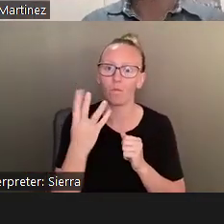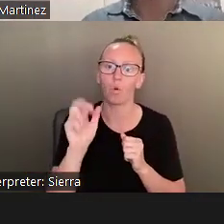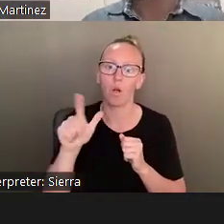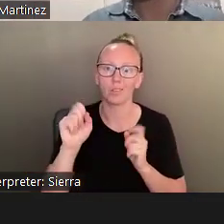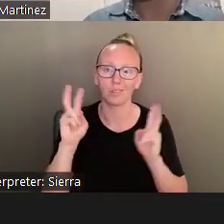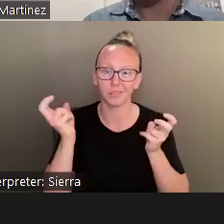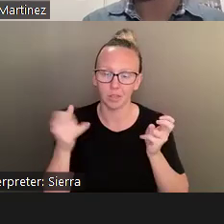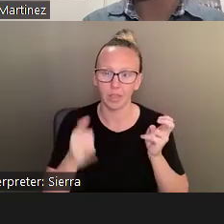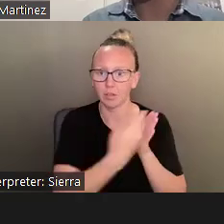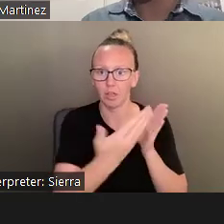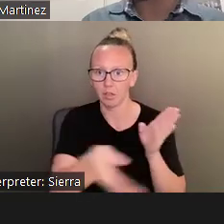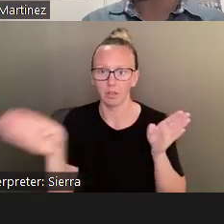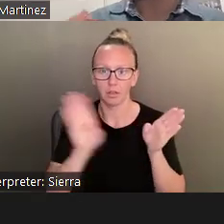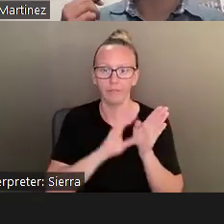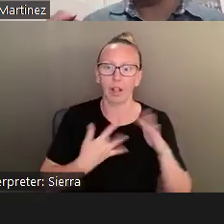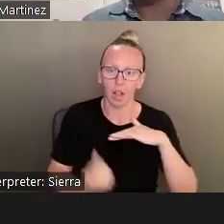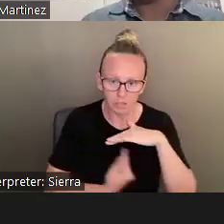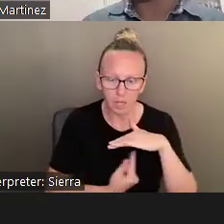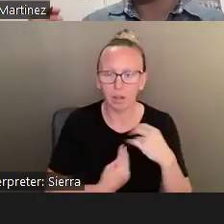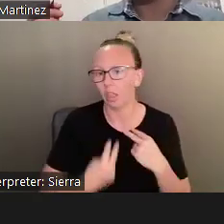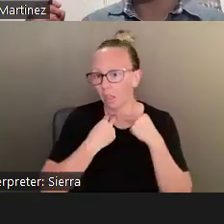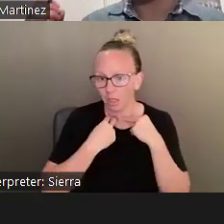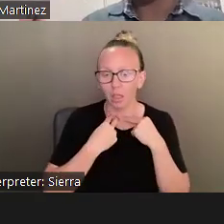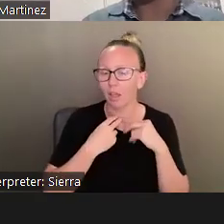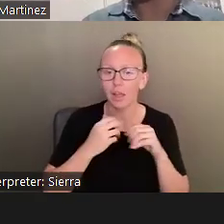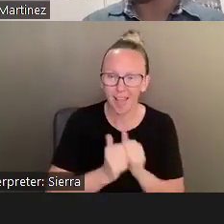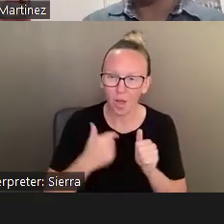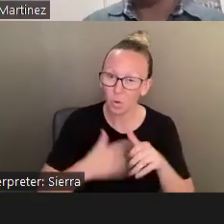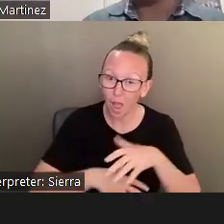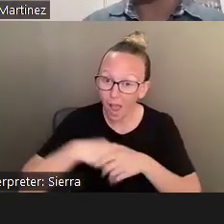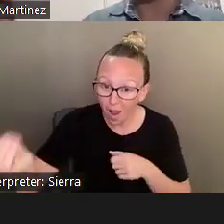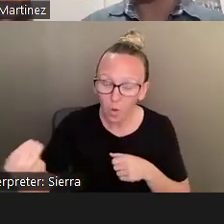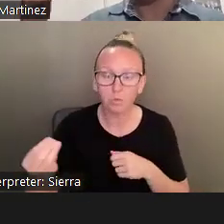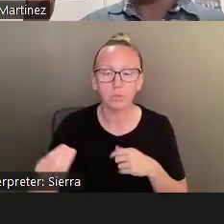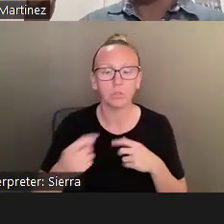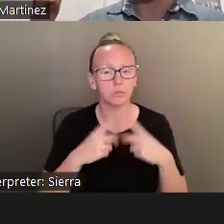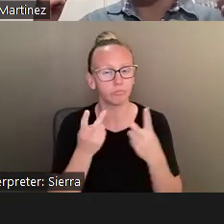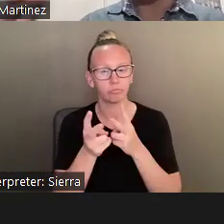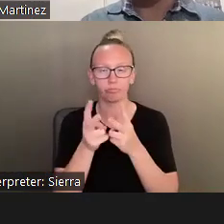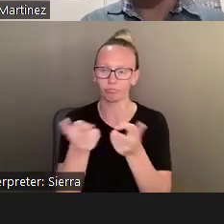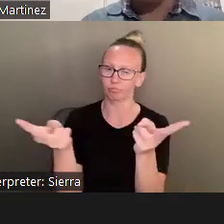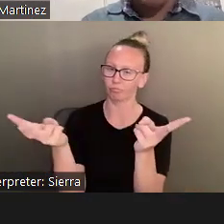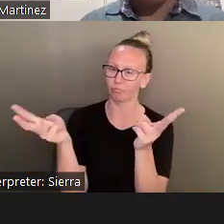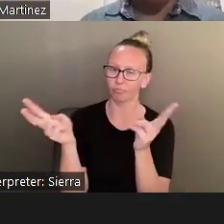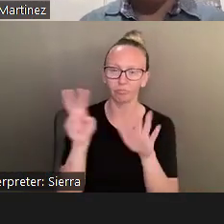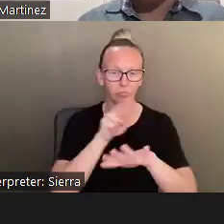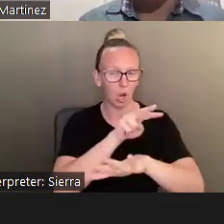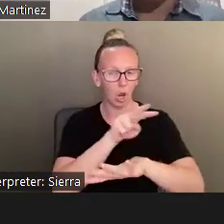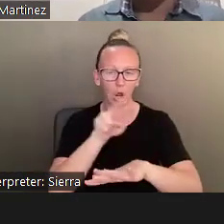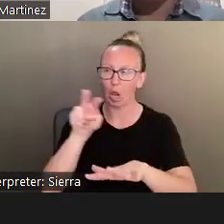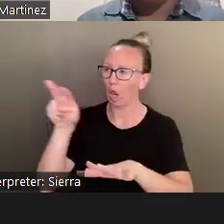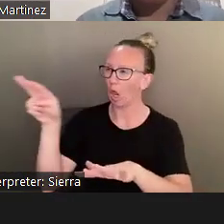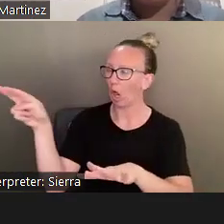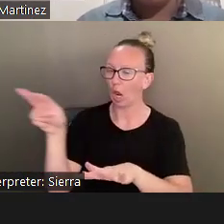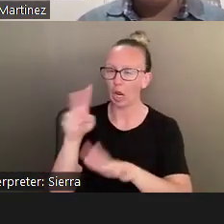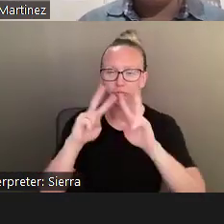of isolation and entrapment by seeing the like material and narrative and observational potential in